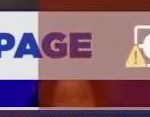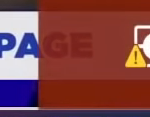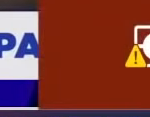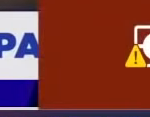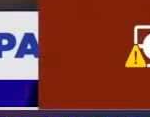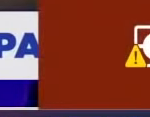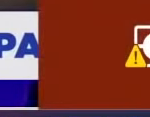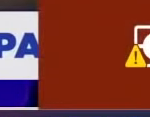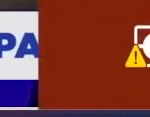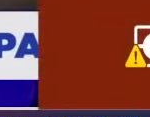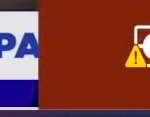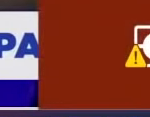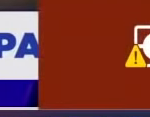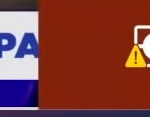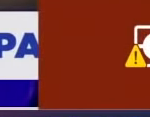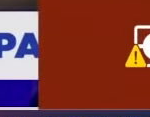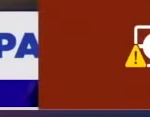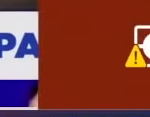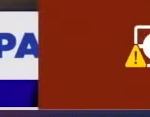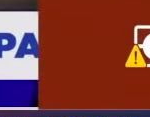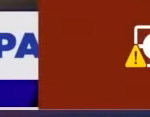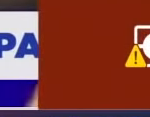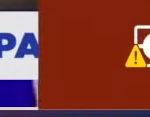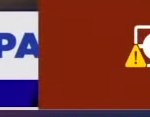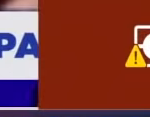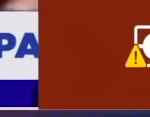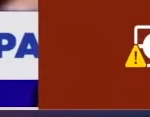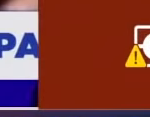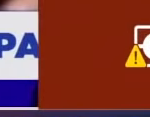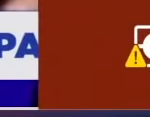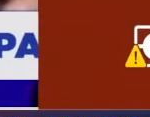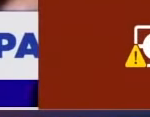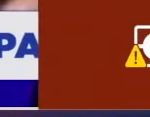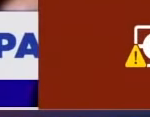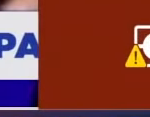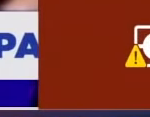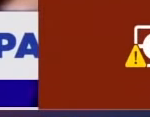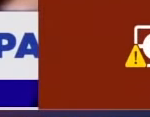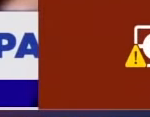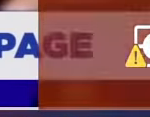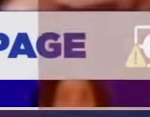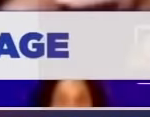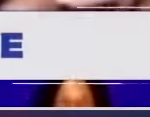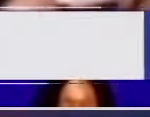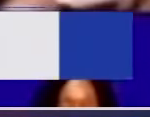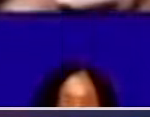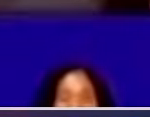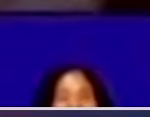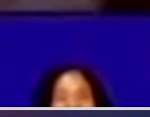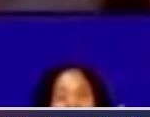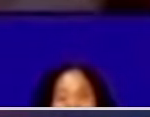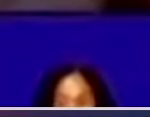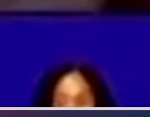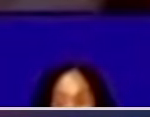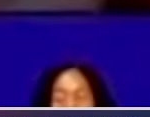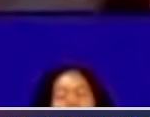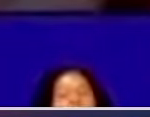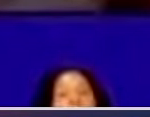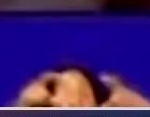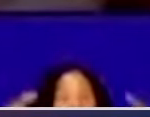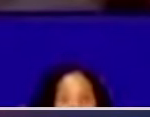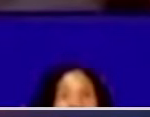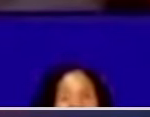that works, and a government that works when the chips are down," unquote. The biggest DA difference of